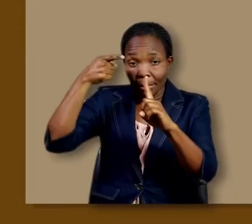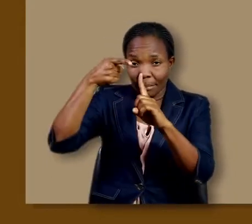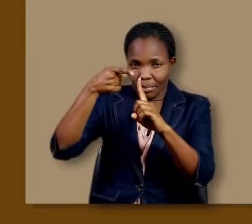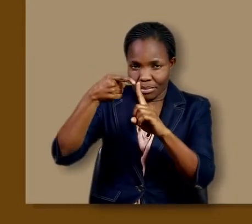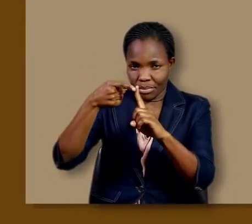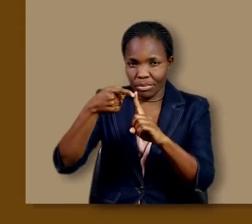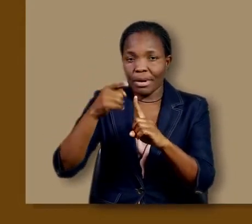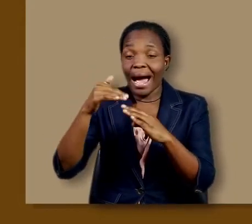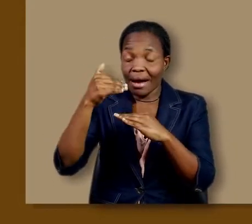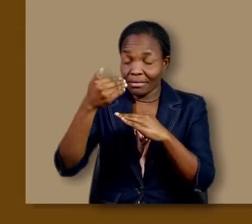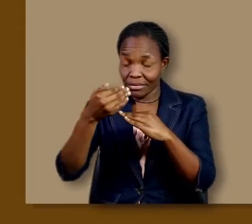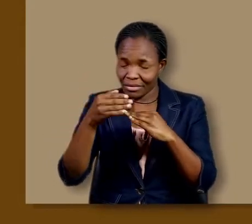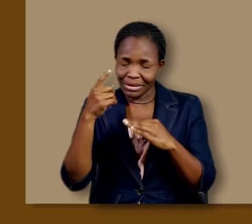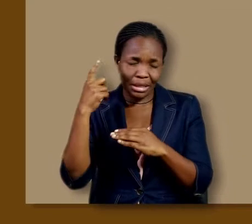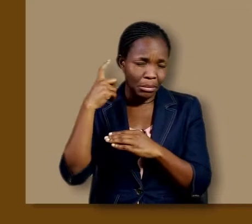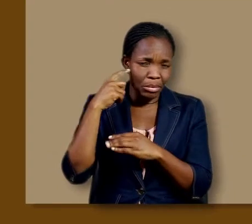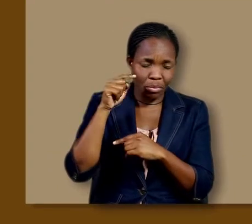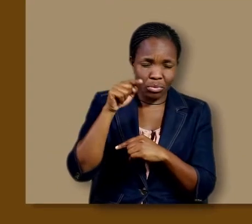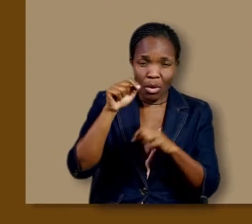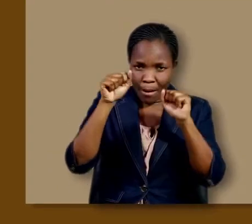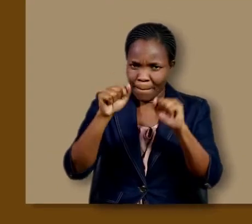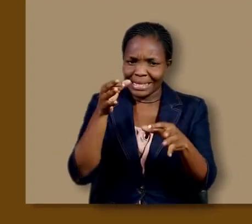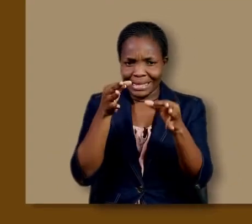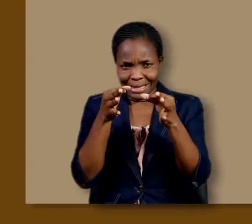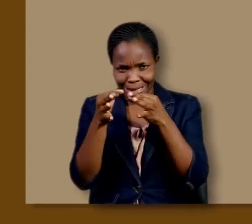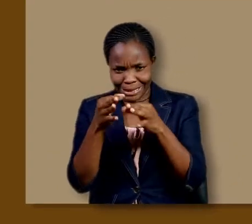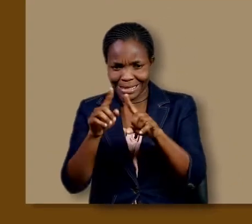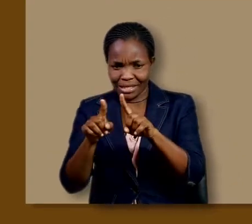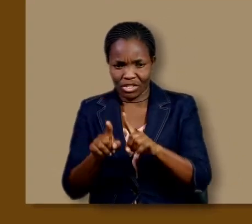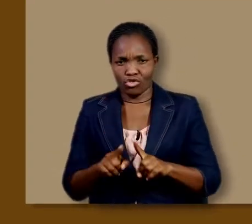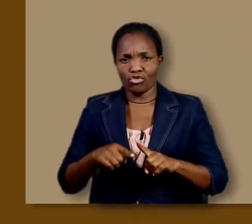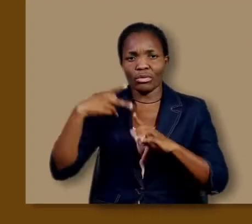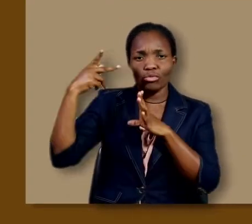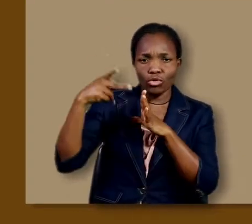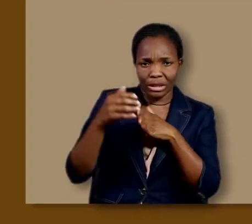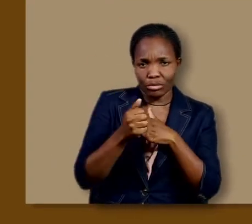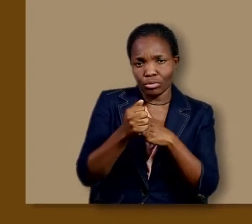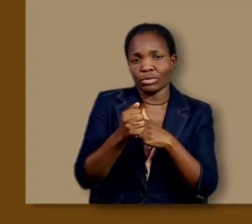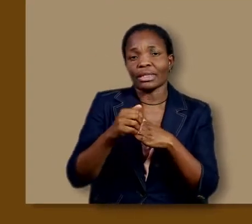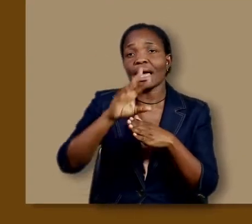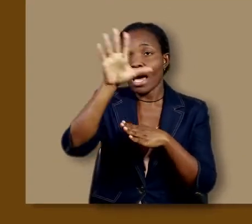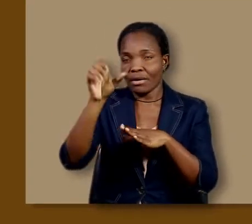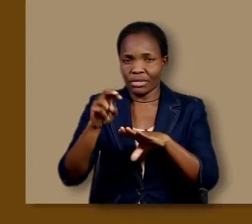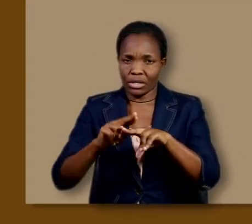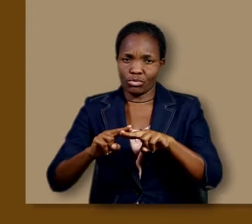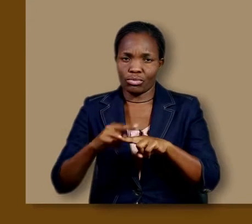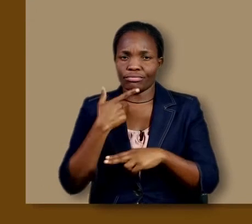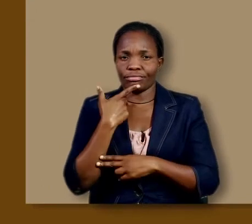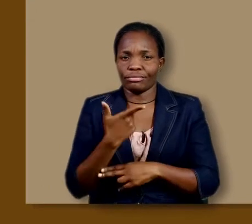should, after watching this lesson, be able to discuss the different types of political rule used in Africa. Thanks for being with